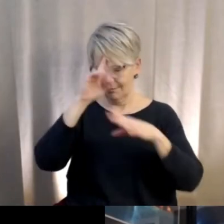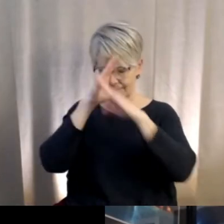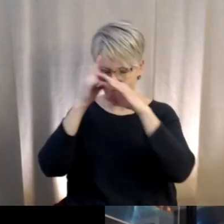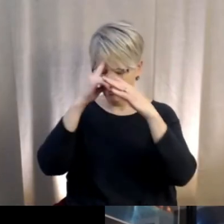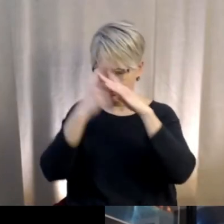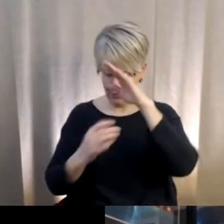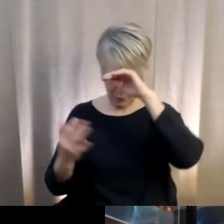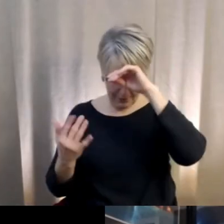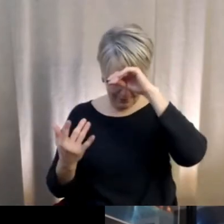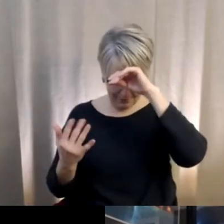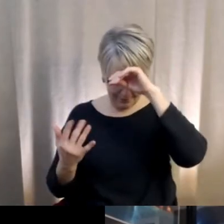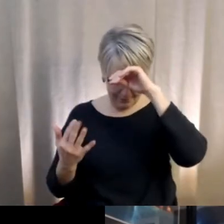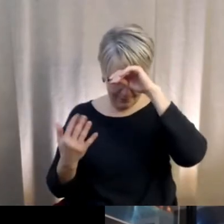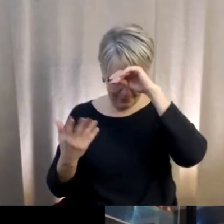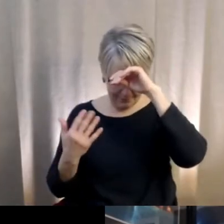here.